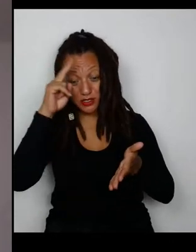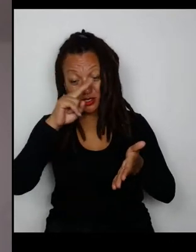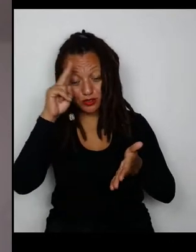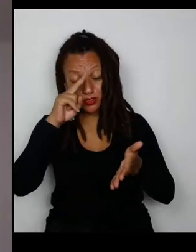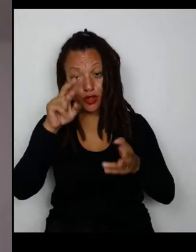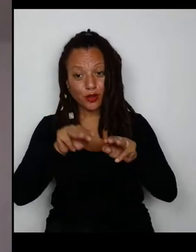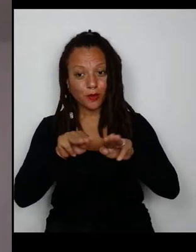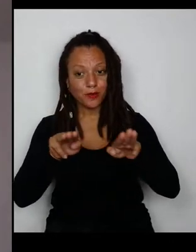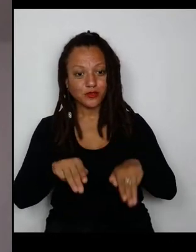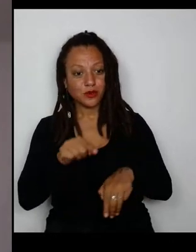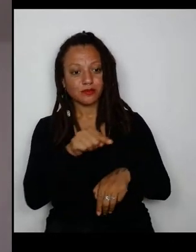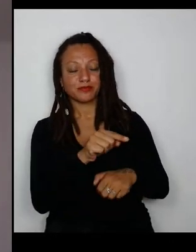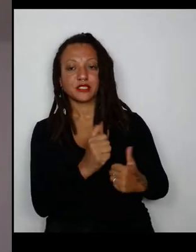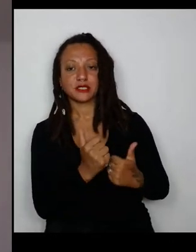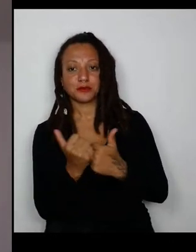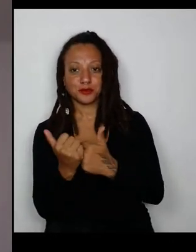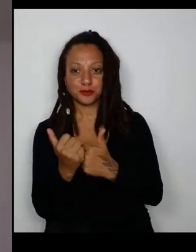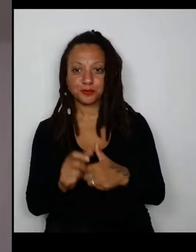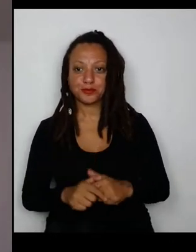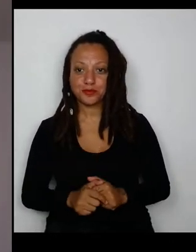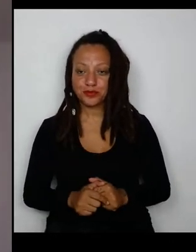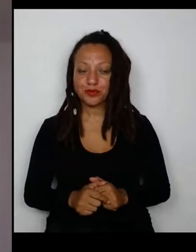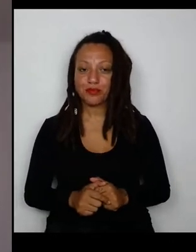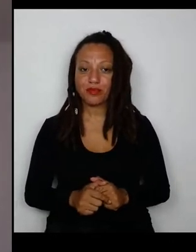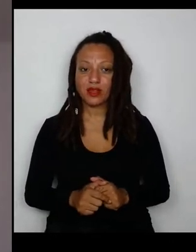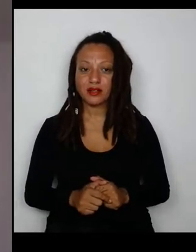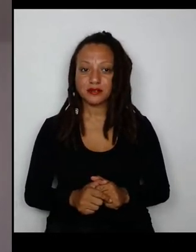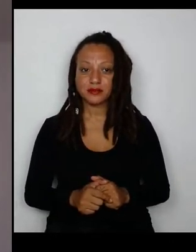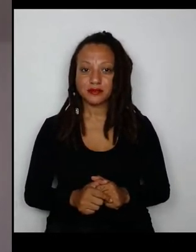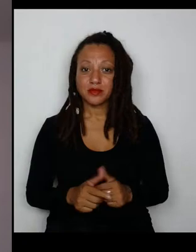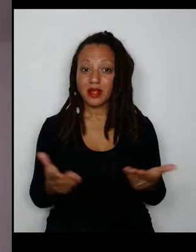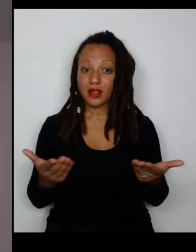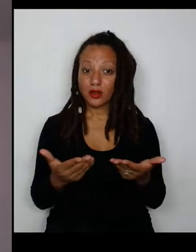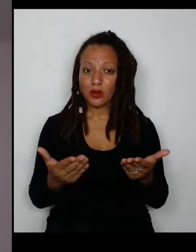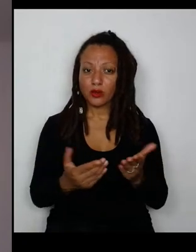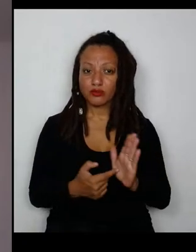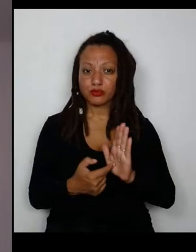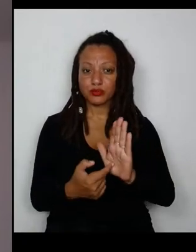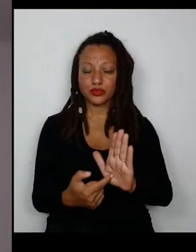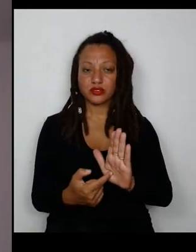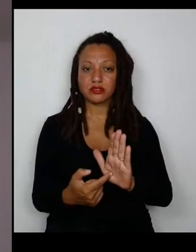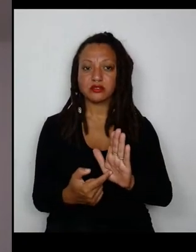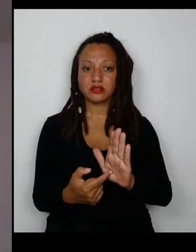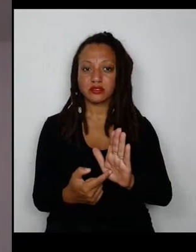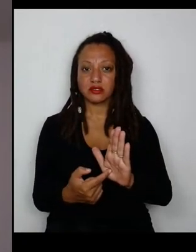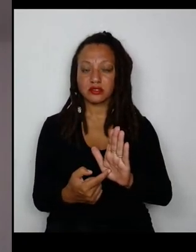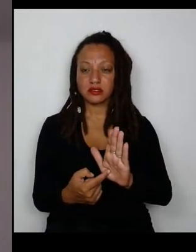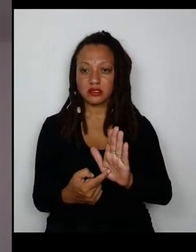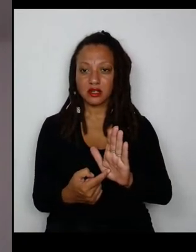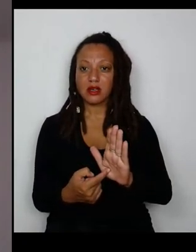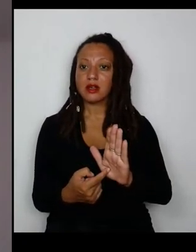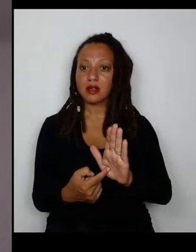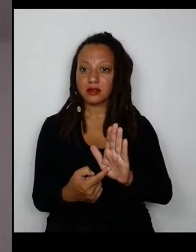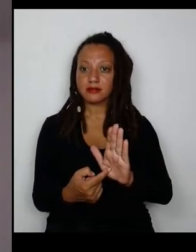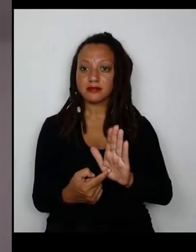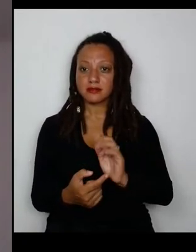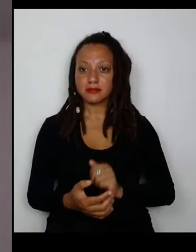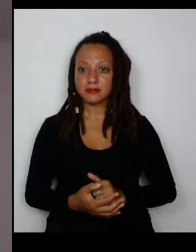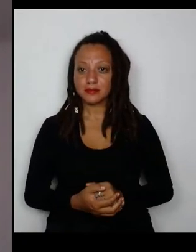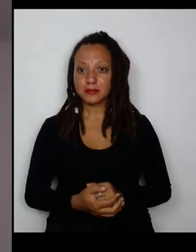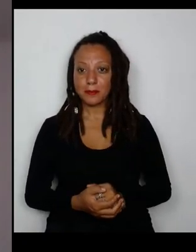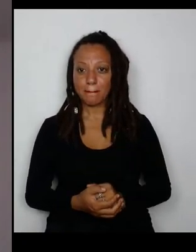any project involving the documents and the history of the museum i'm going to start by sharing my